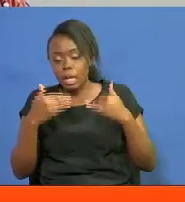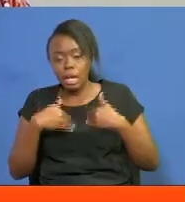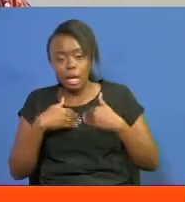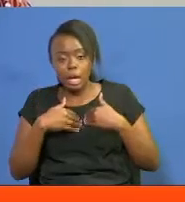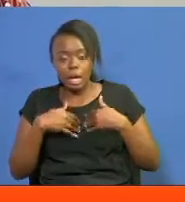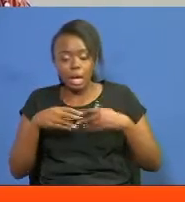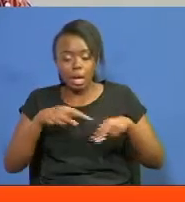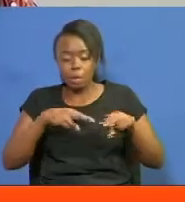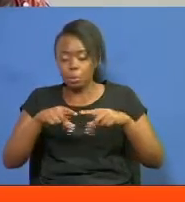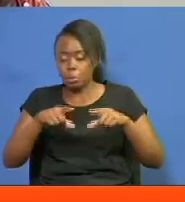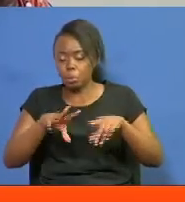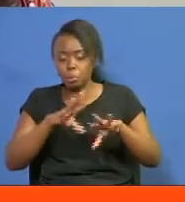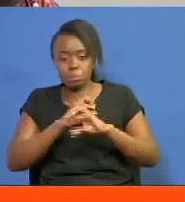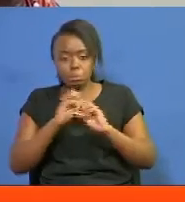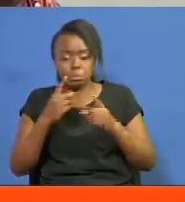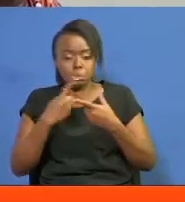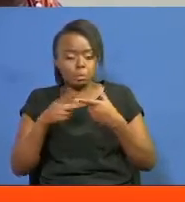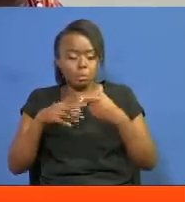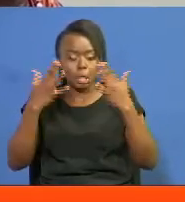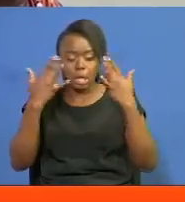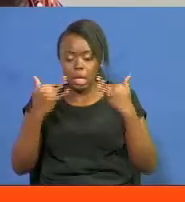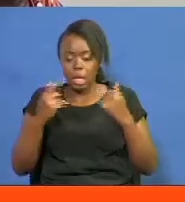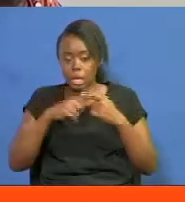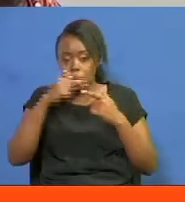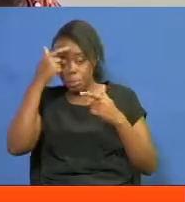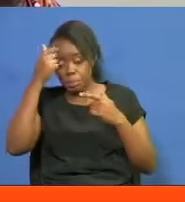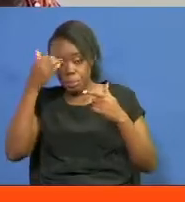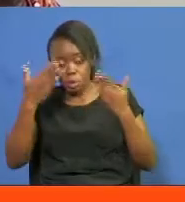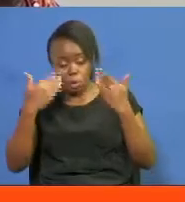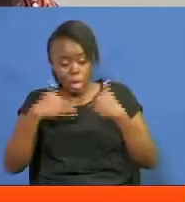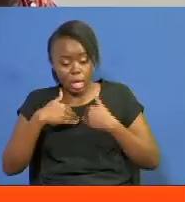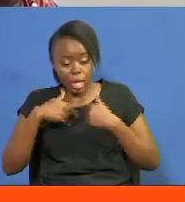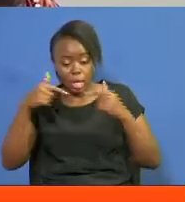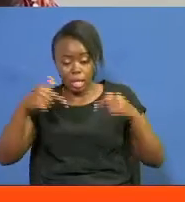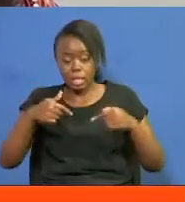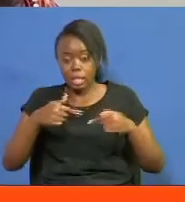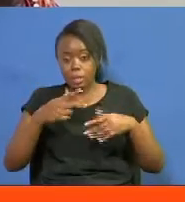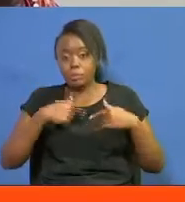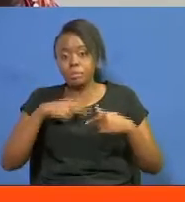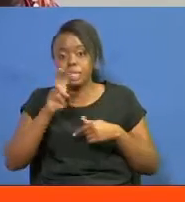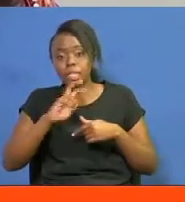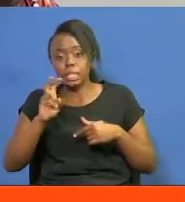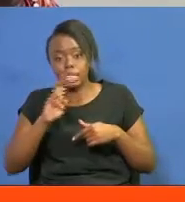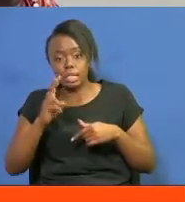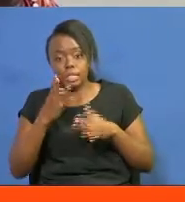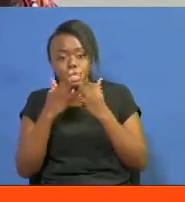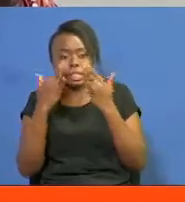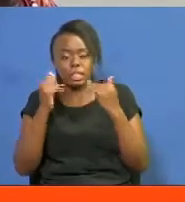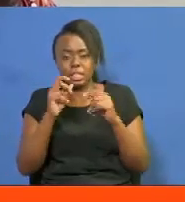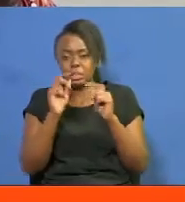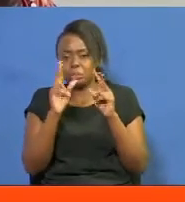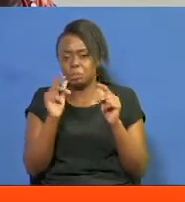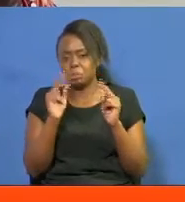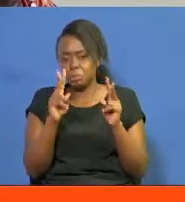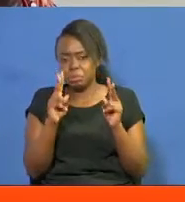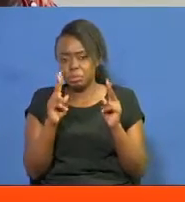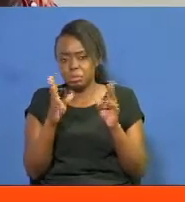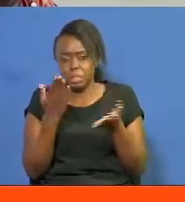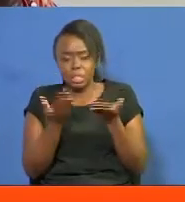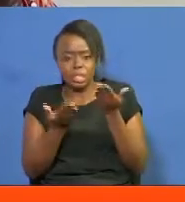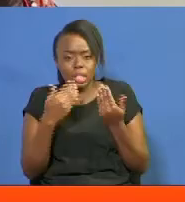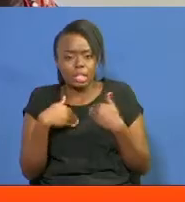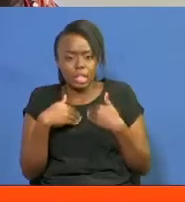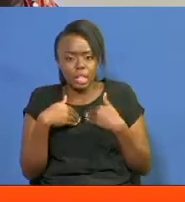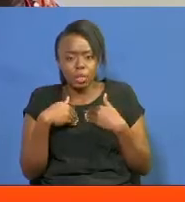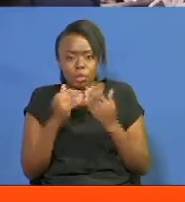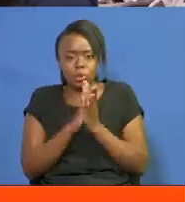kenye anapitia. Lakini sahi sababu tumepata hili meli. Mimi naona sasa kama tuko sawa. Karibu